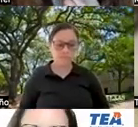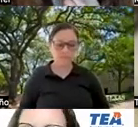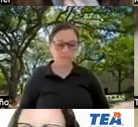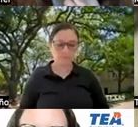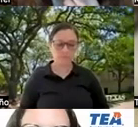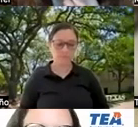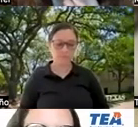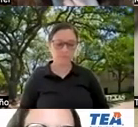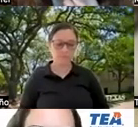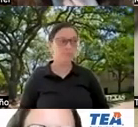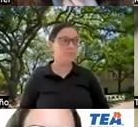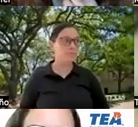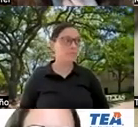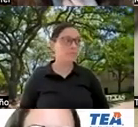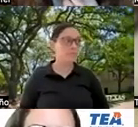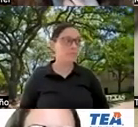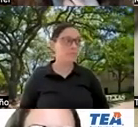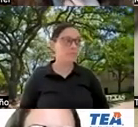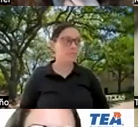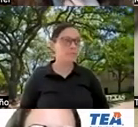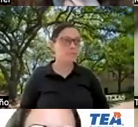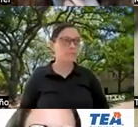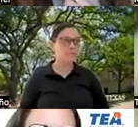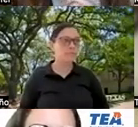Megan, she came off mute. Maricela, we just couldn't hear you.